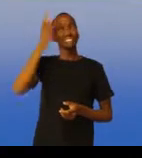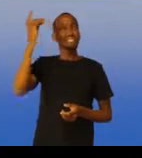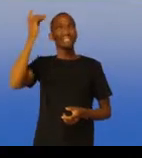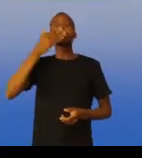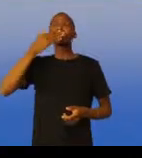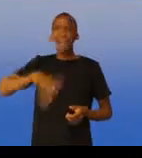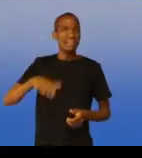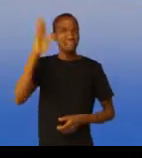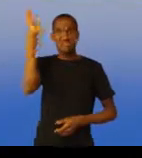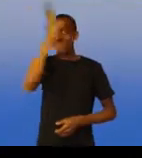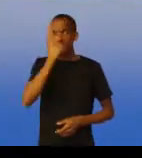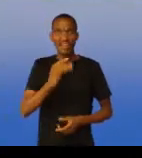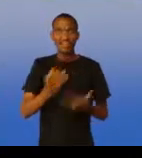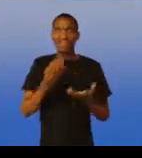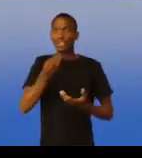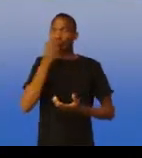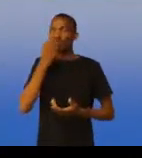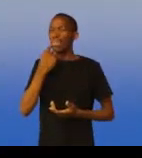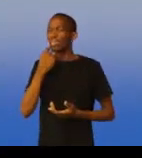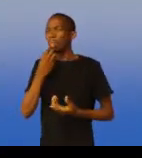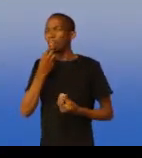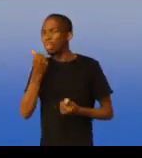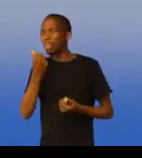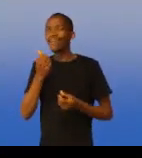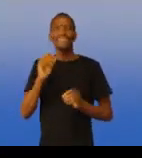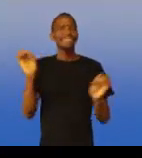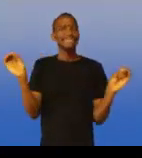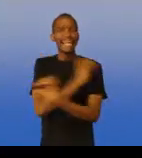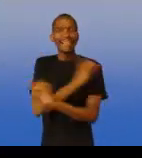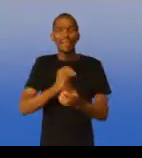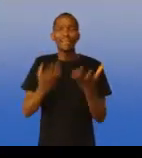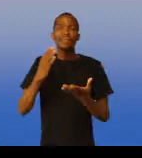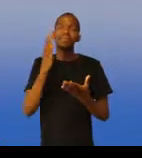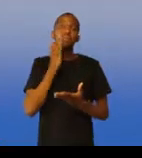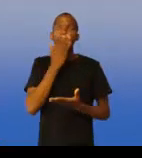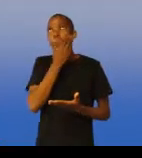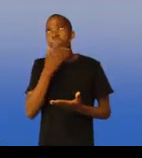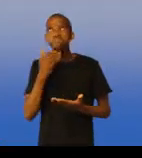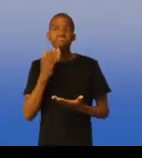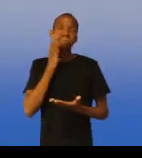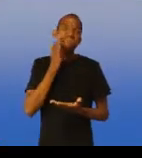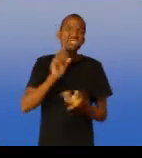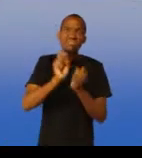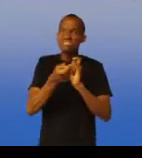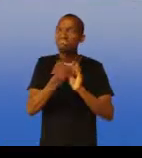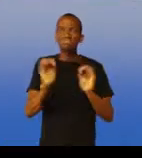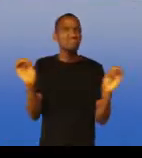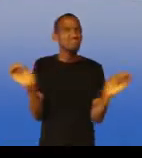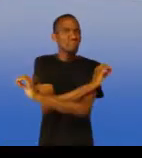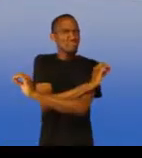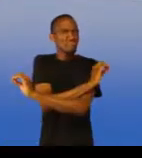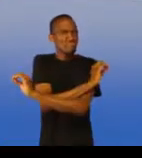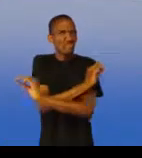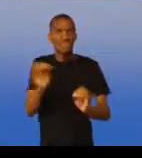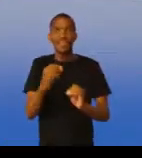had the loss of appetite, like change of complexion. I remained the same way. Okay, that's the